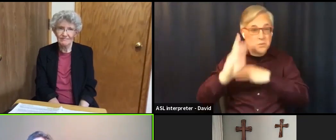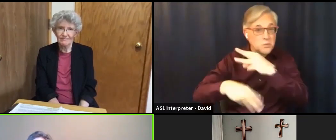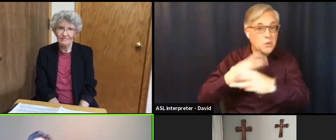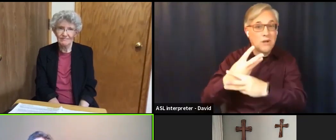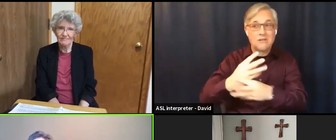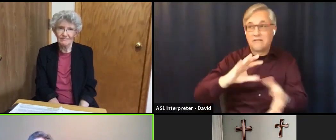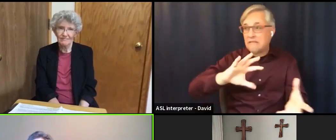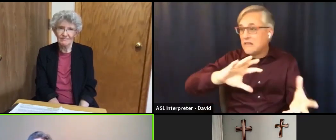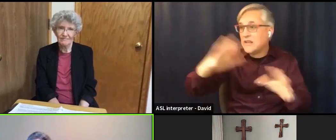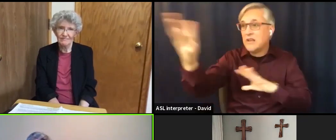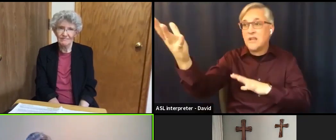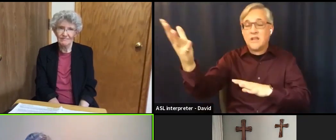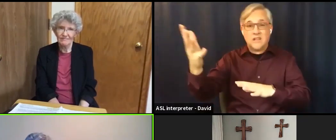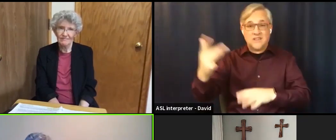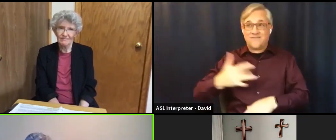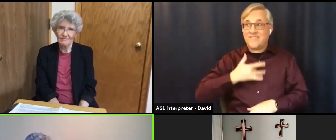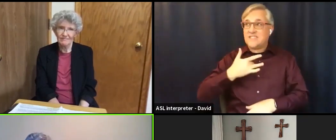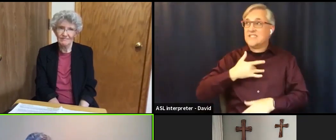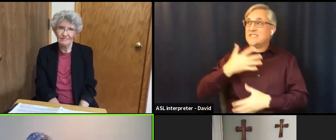to.